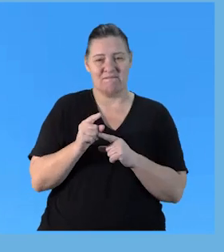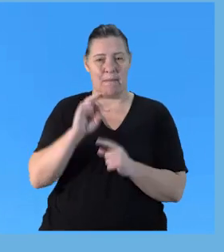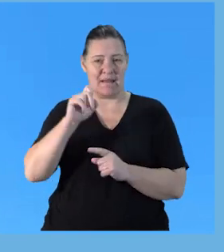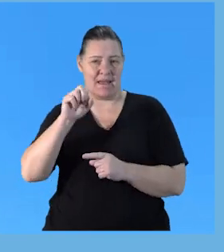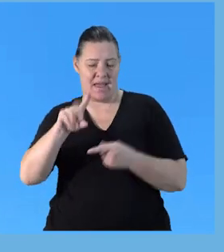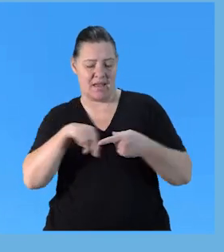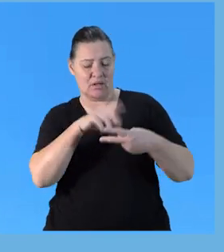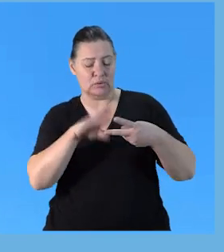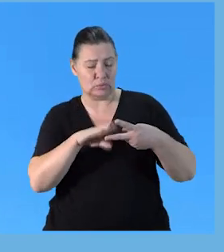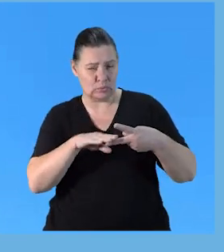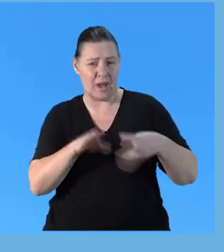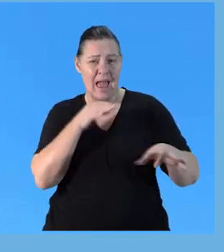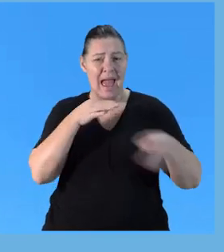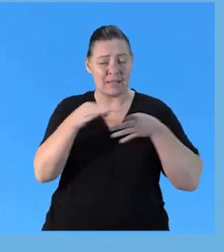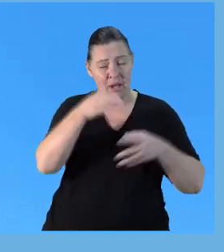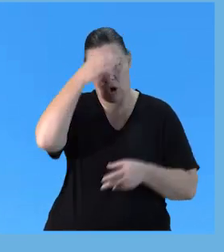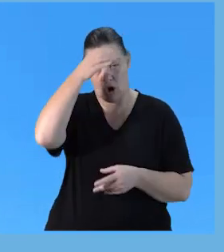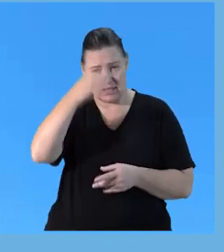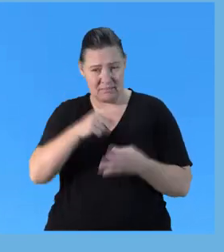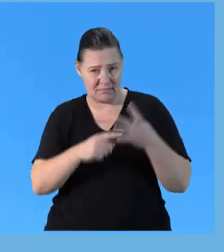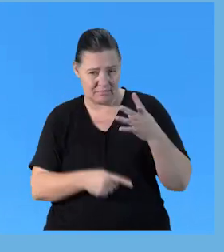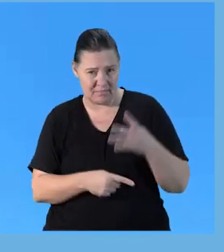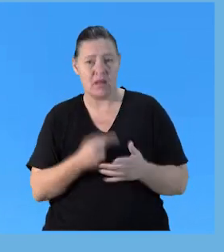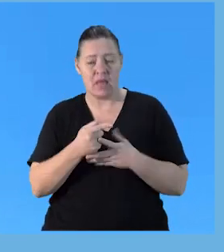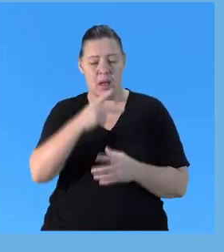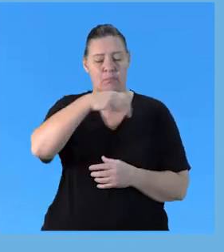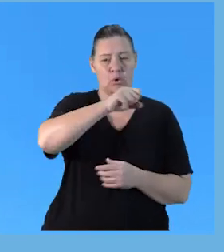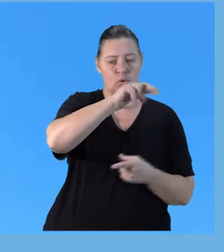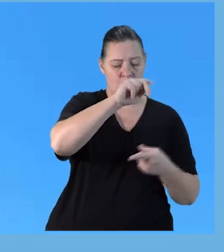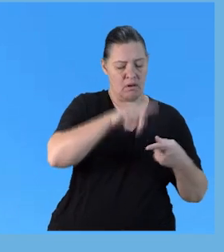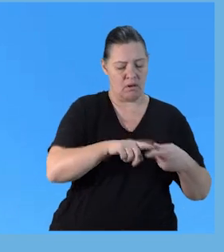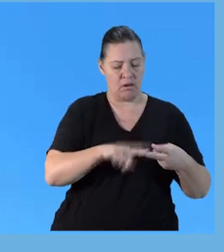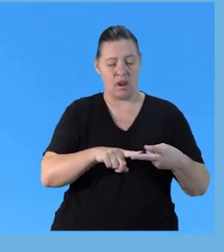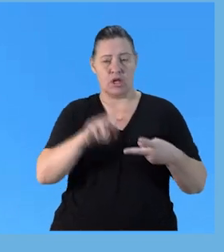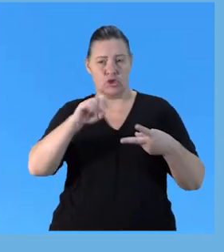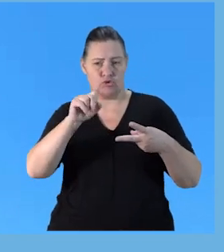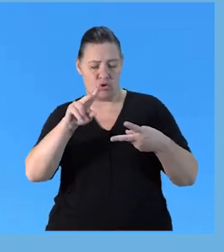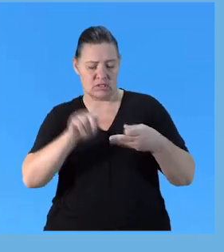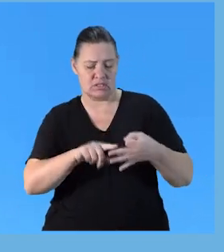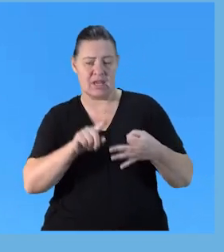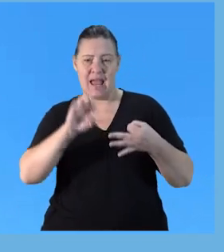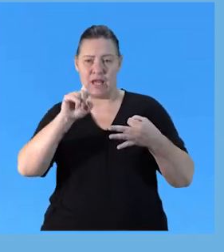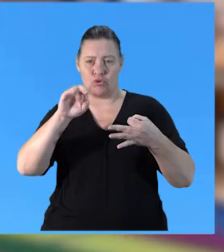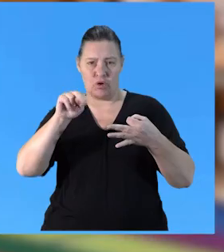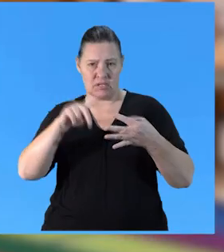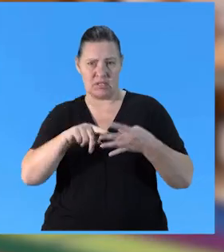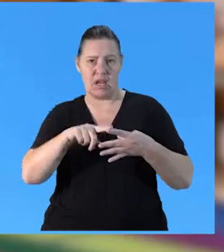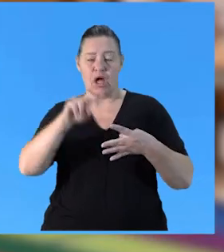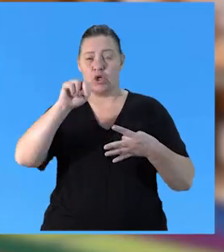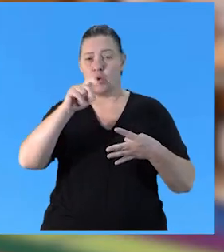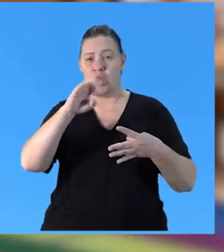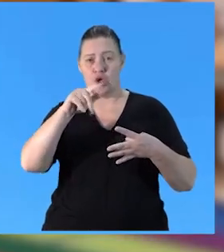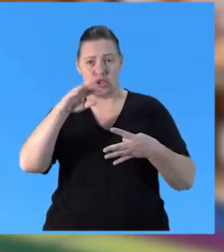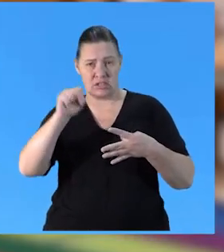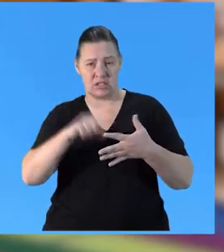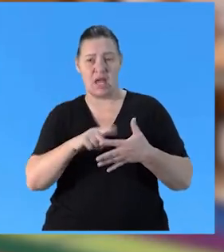of each of these components. Remember that a cell and a battery, so a battery basically is a combination of more than one cells that we